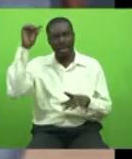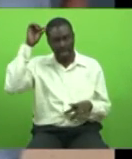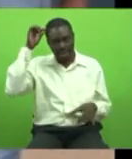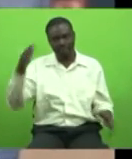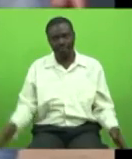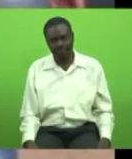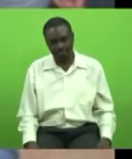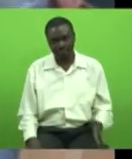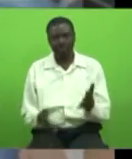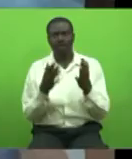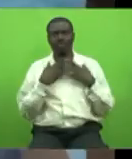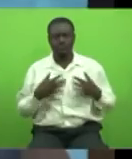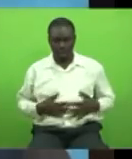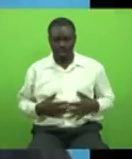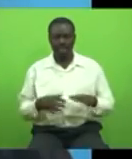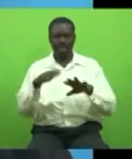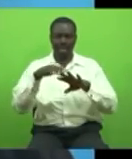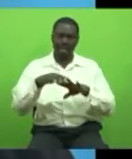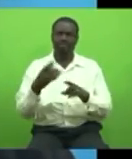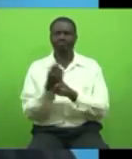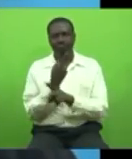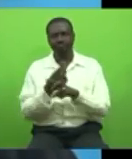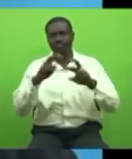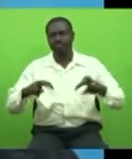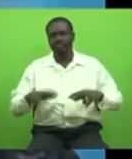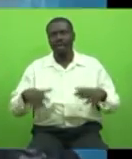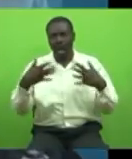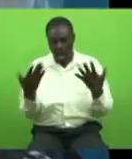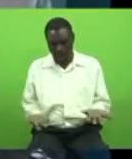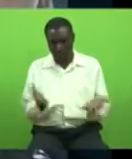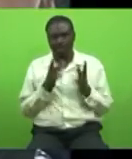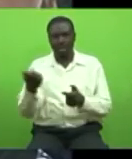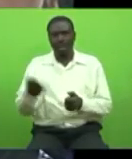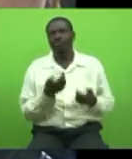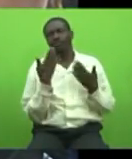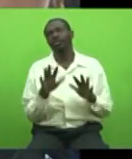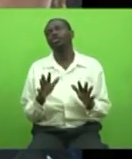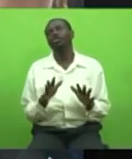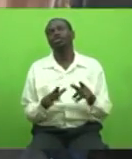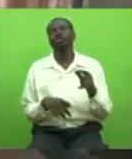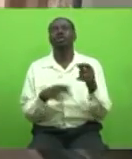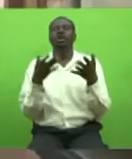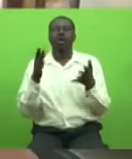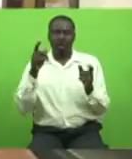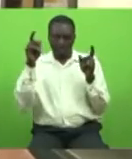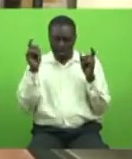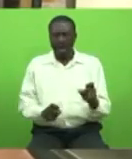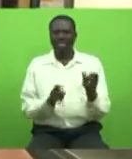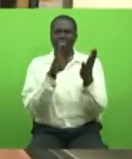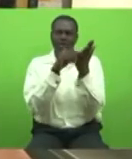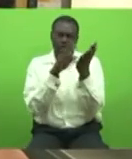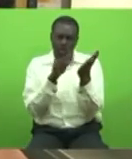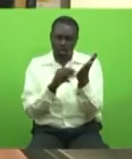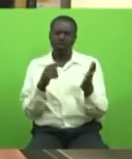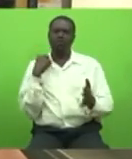of the survivor should be conducted, noting general appearance and demeanor. Take the vital signs